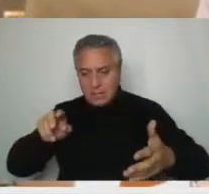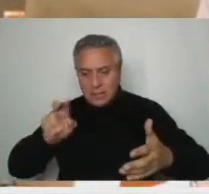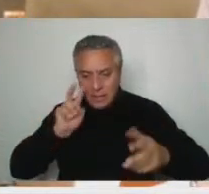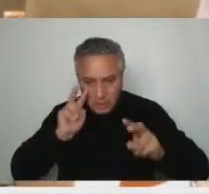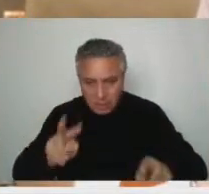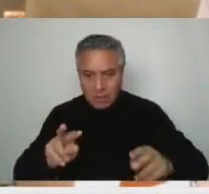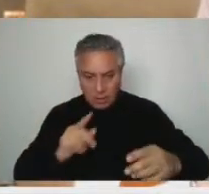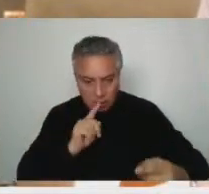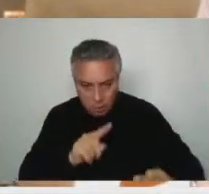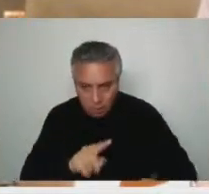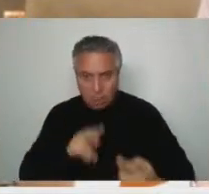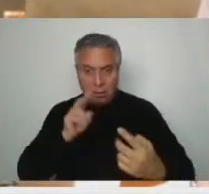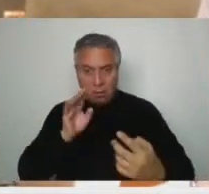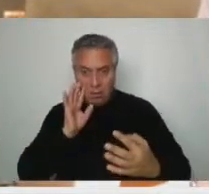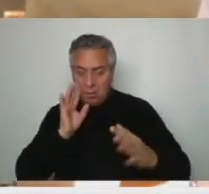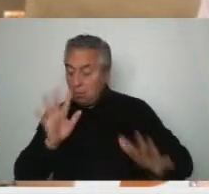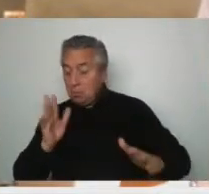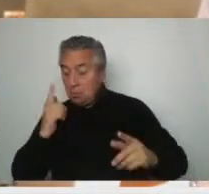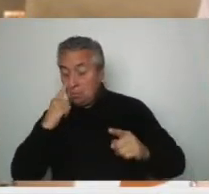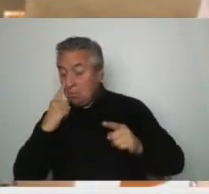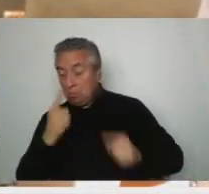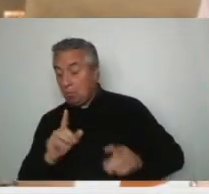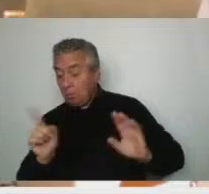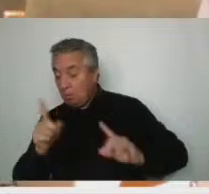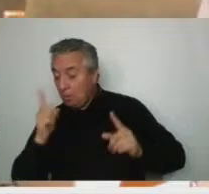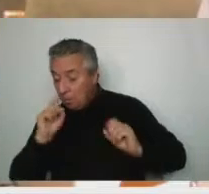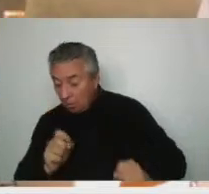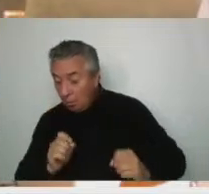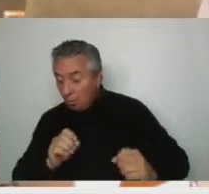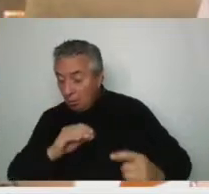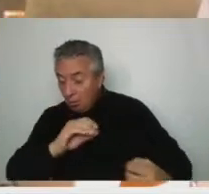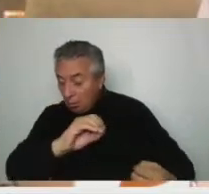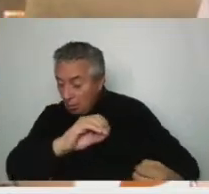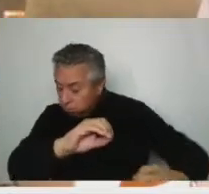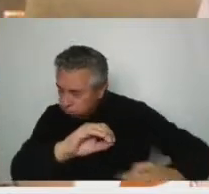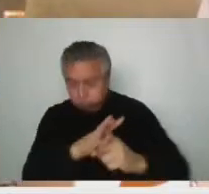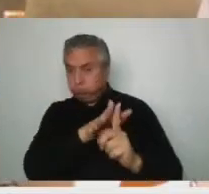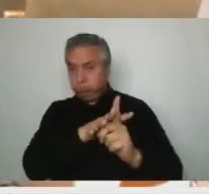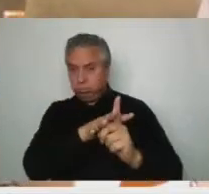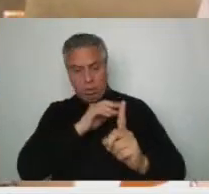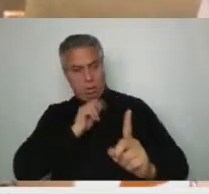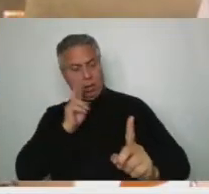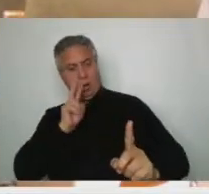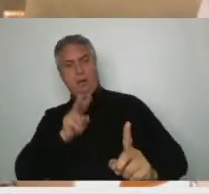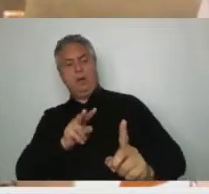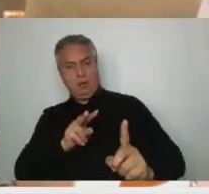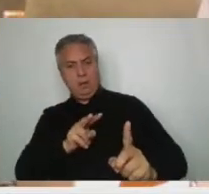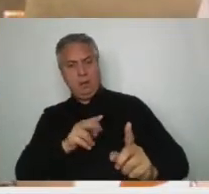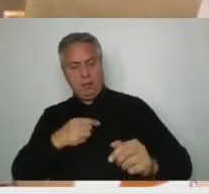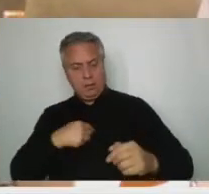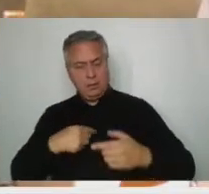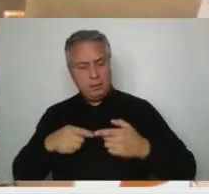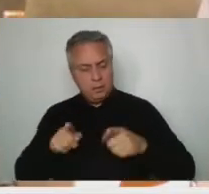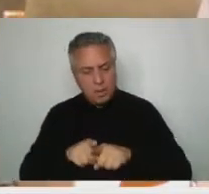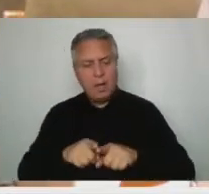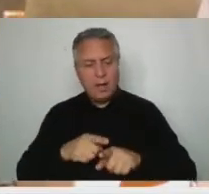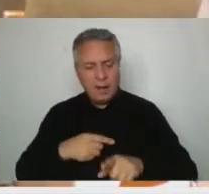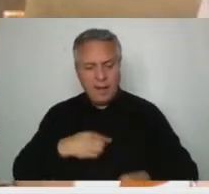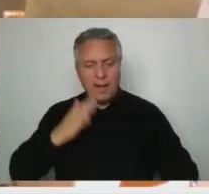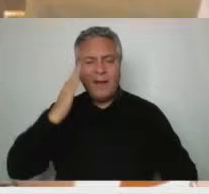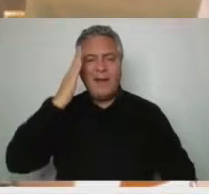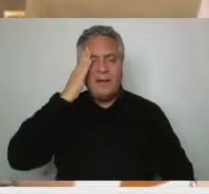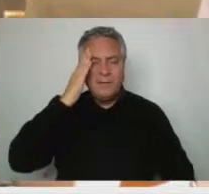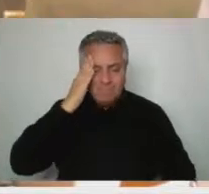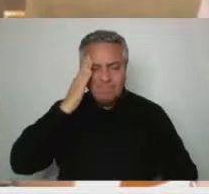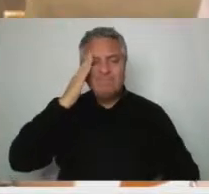conflicts of these unseen issues, but that somehow emerge as the vertebral column of all these